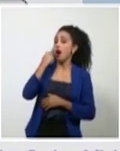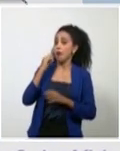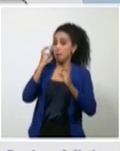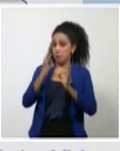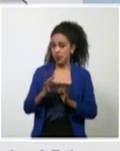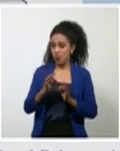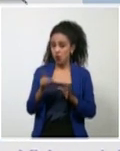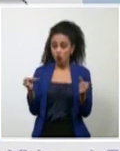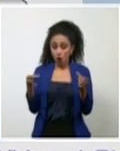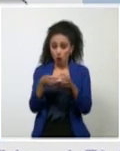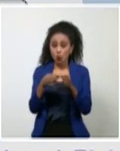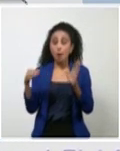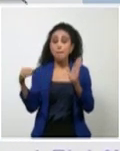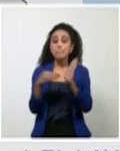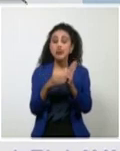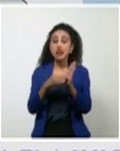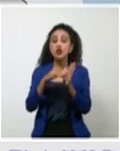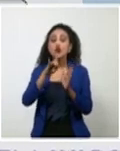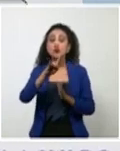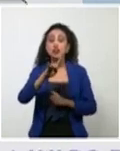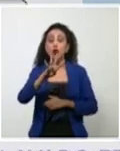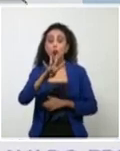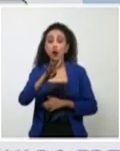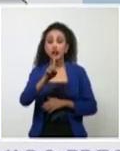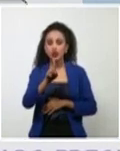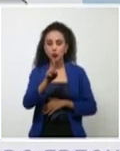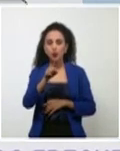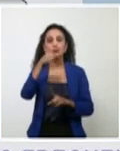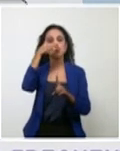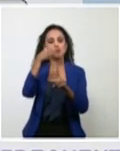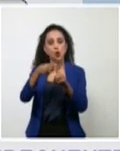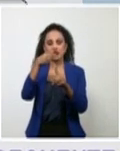94,060 analyzed samples. Some of them,